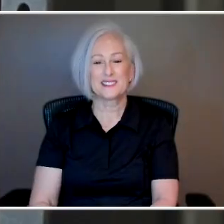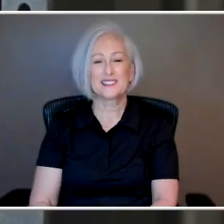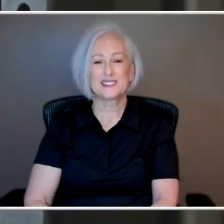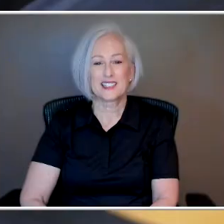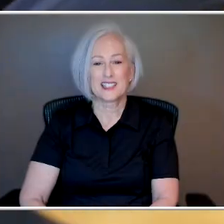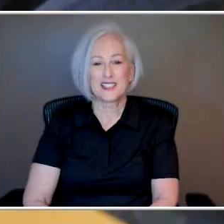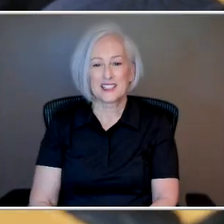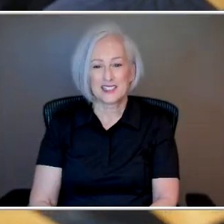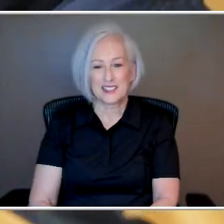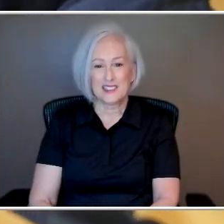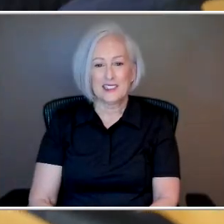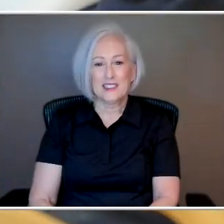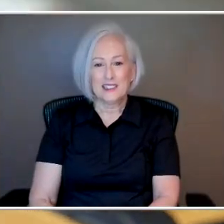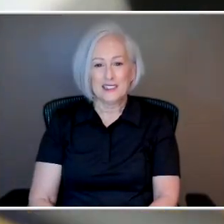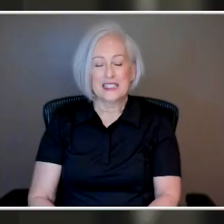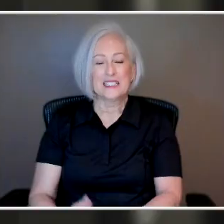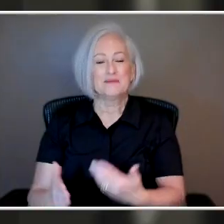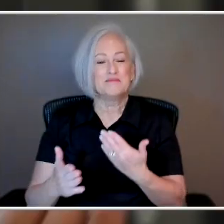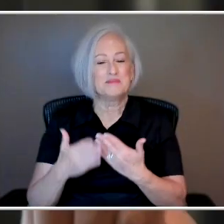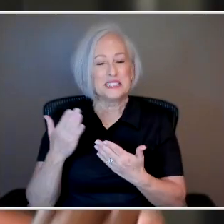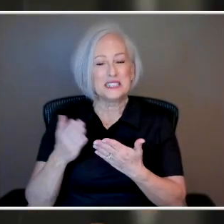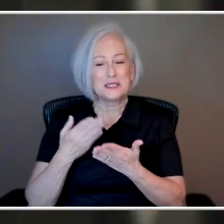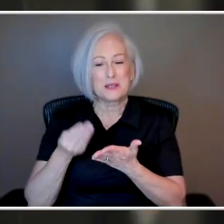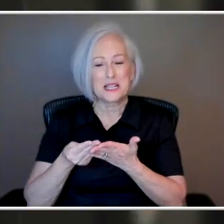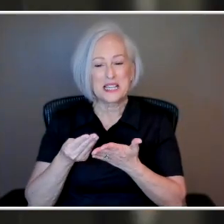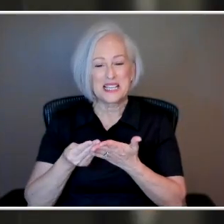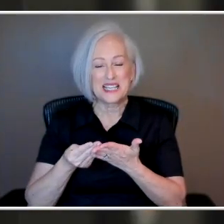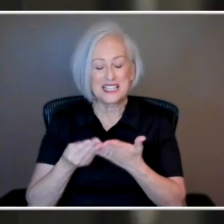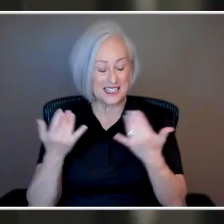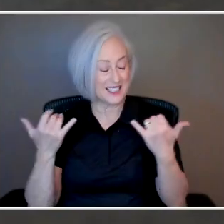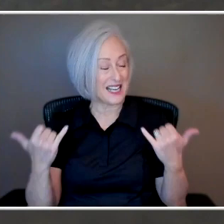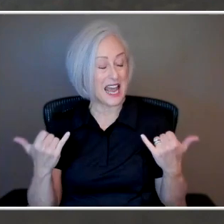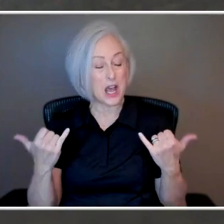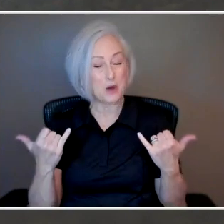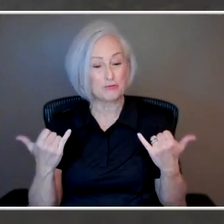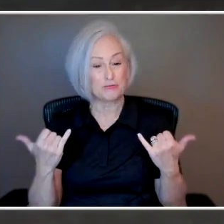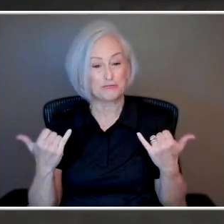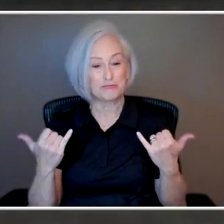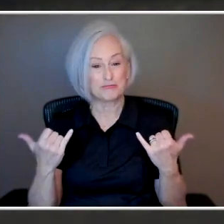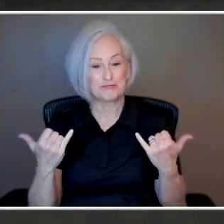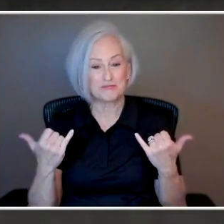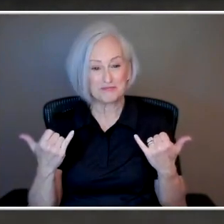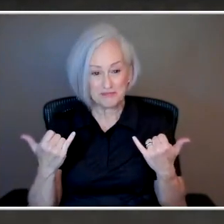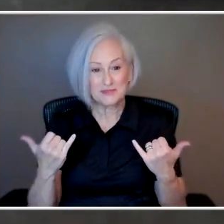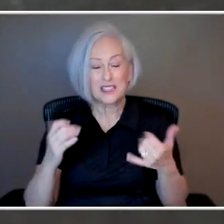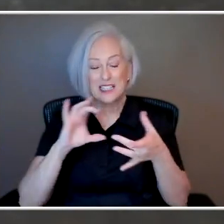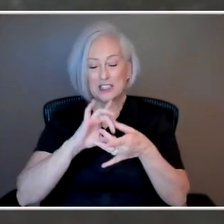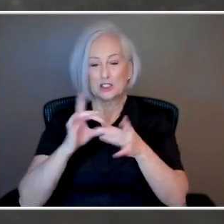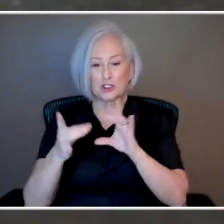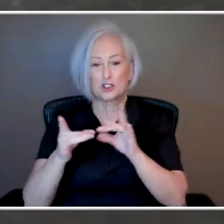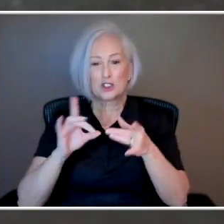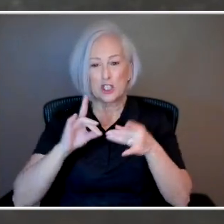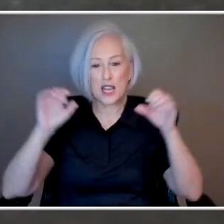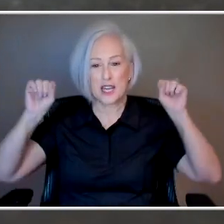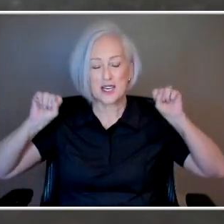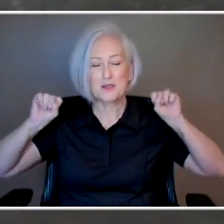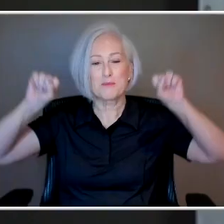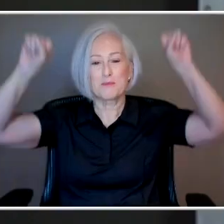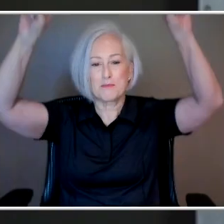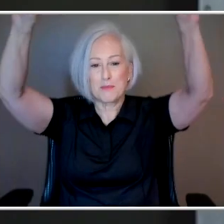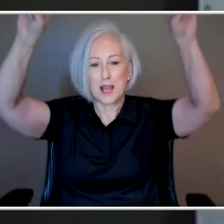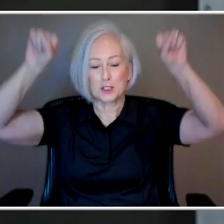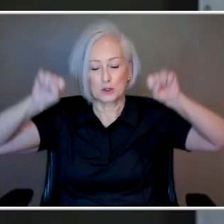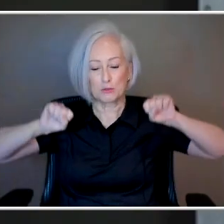Easy money. Right now, what we're doing are chain bench presses. It's gonna get easier and